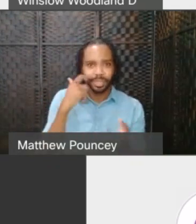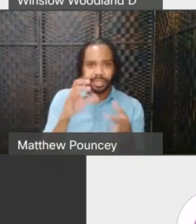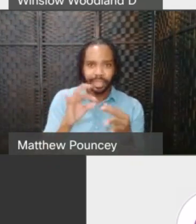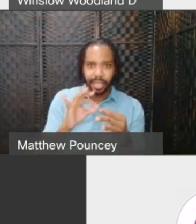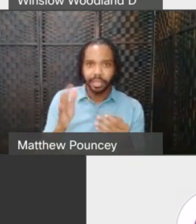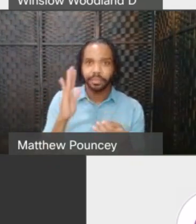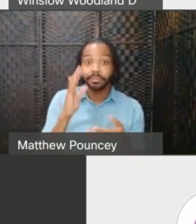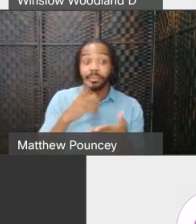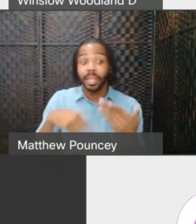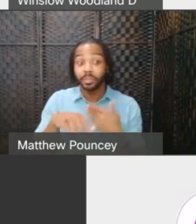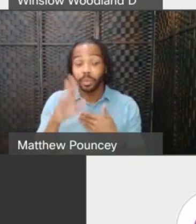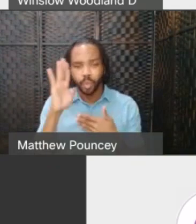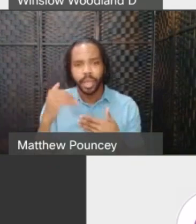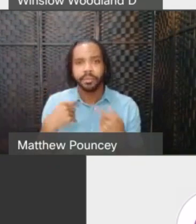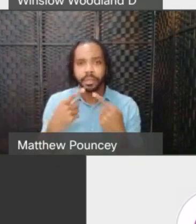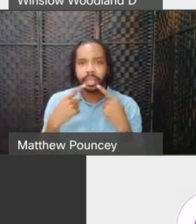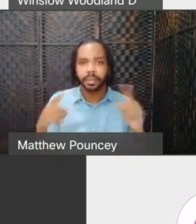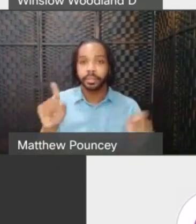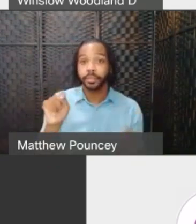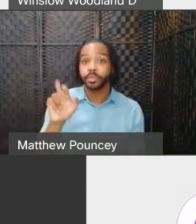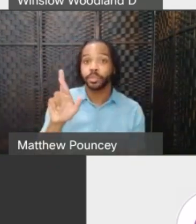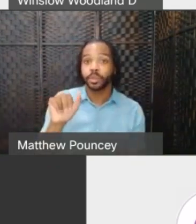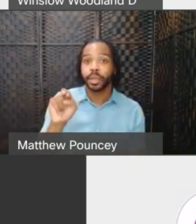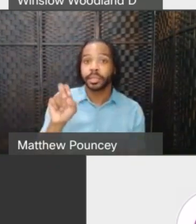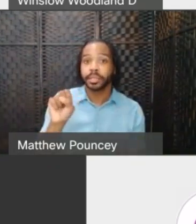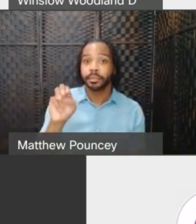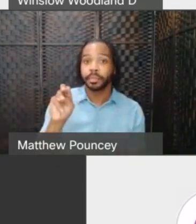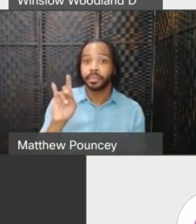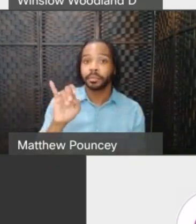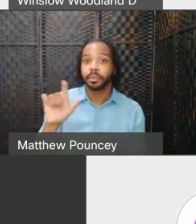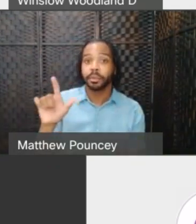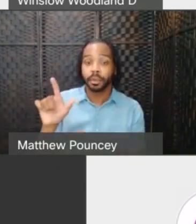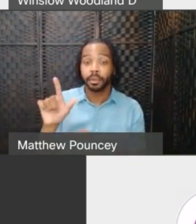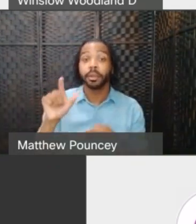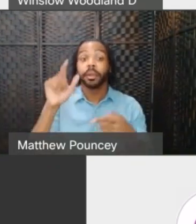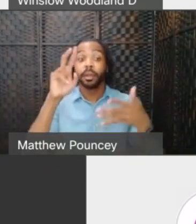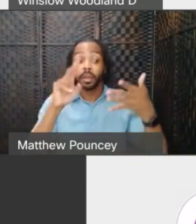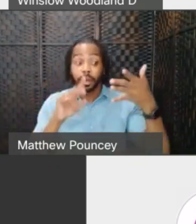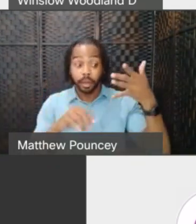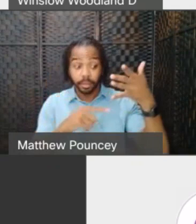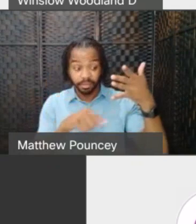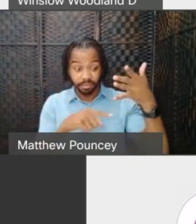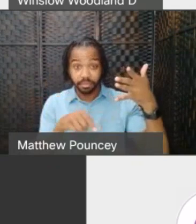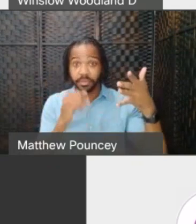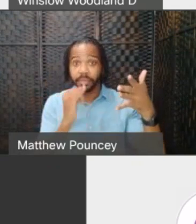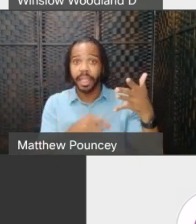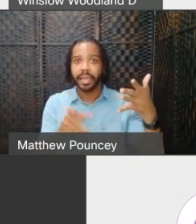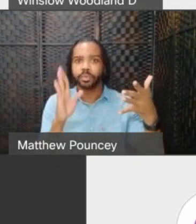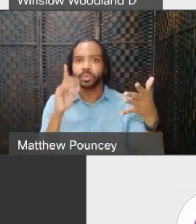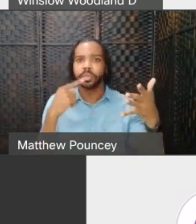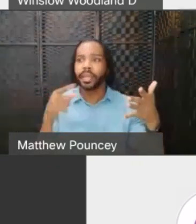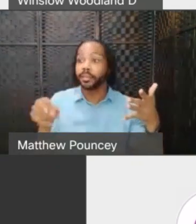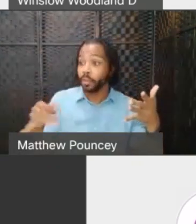transmittal will go out next week. The transmittal will indicate at the end if you have questions whom you should contact. So I would suggest waiting